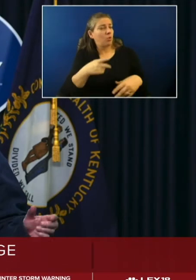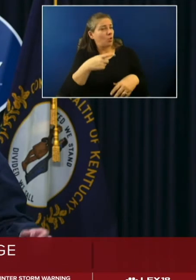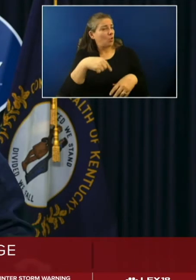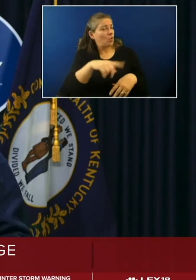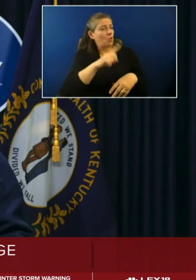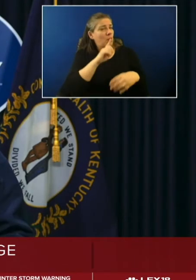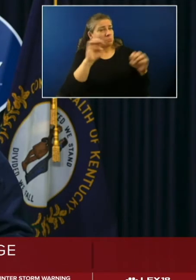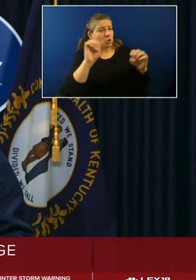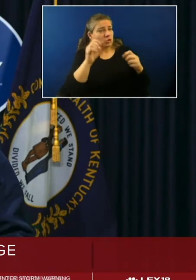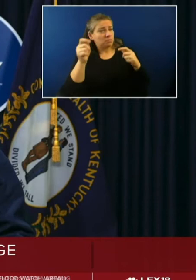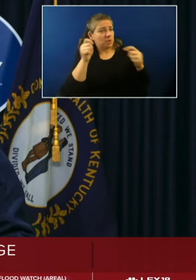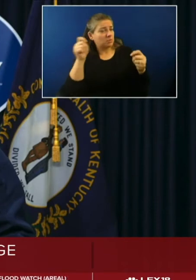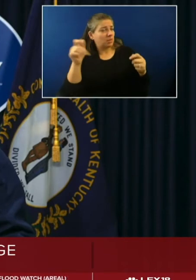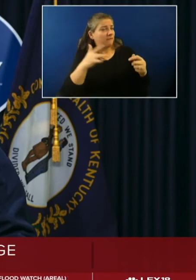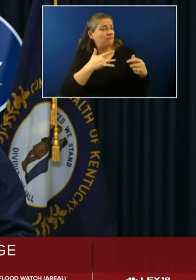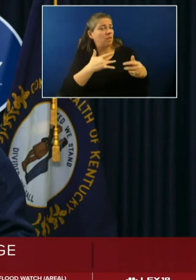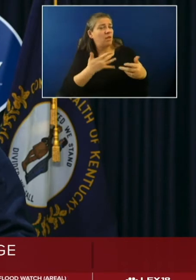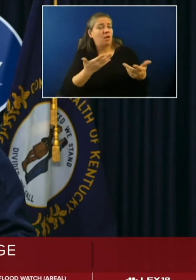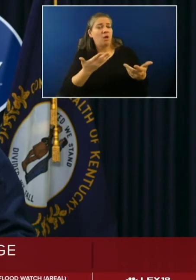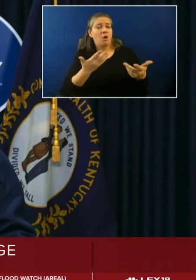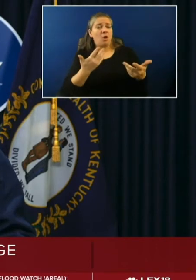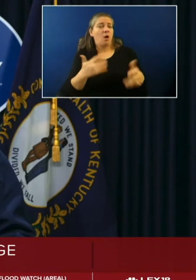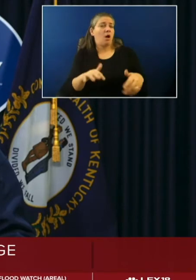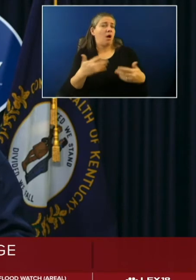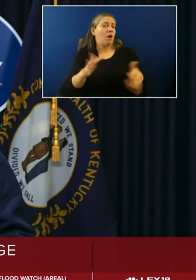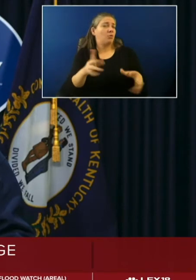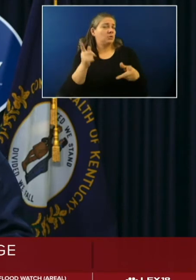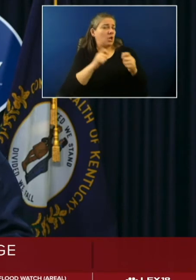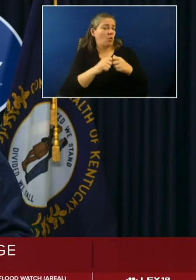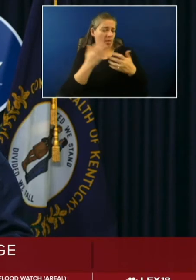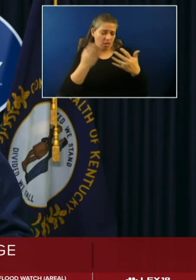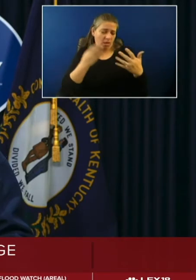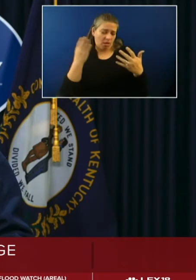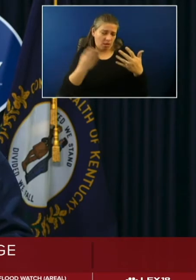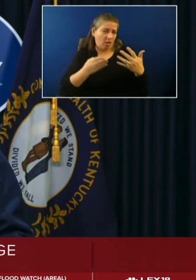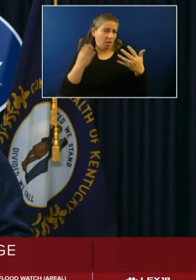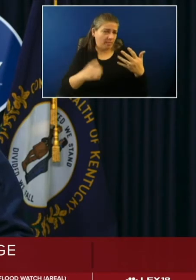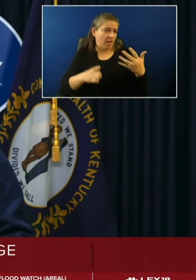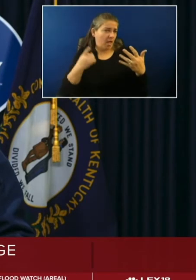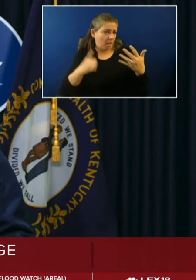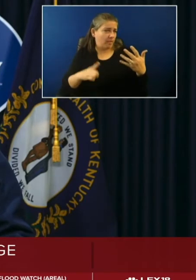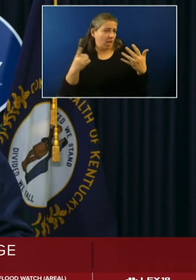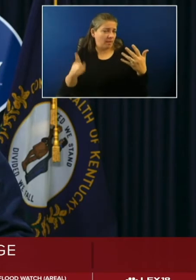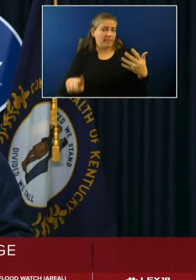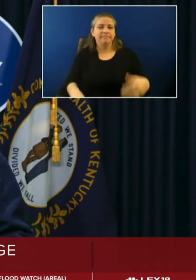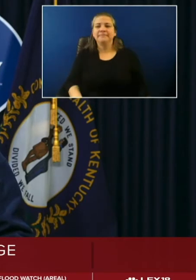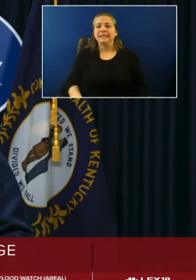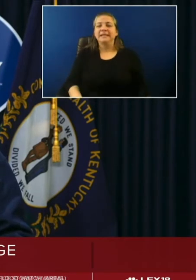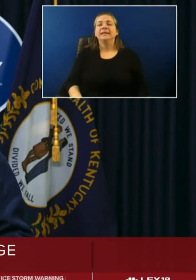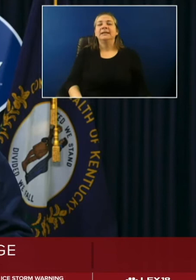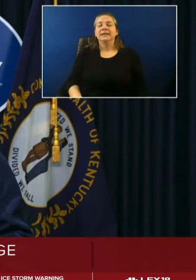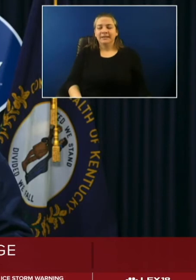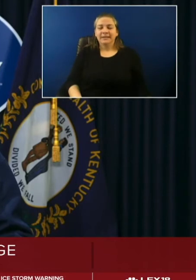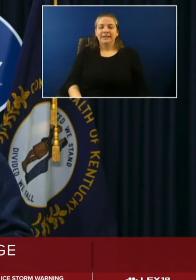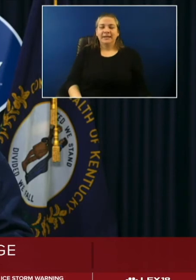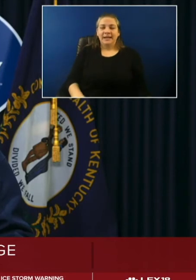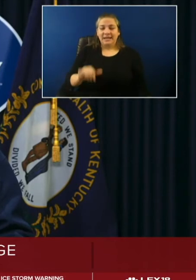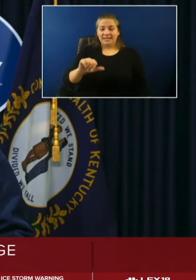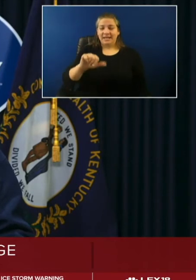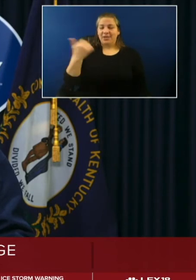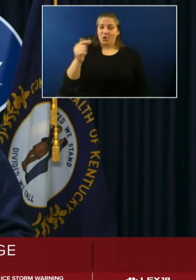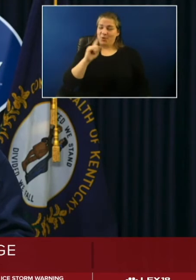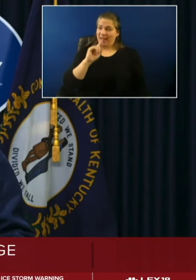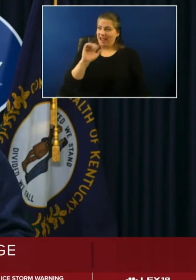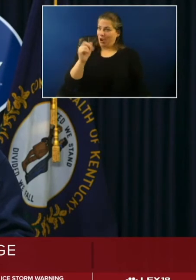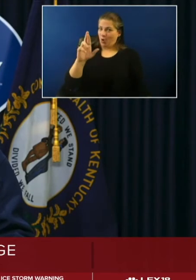management staff and, everybody that's had to deal with it. So that leads into another question I had. How rare is it to be in